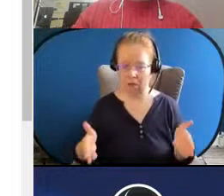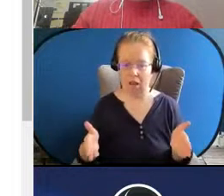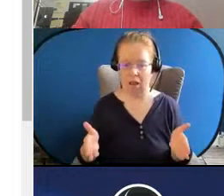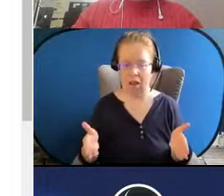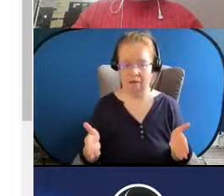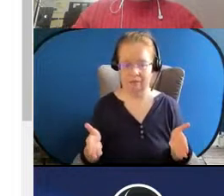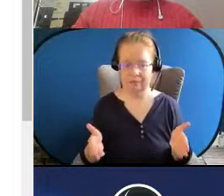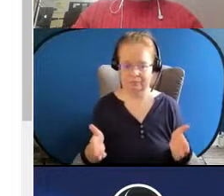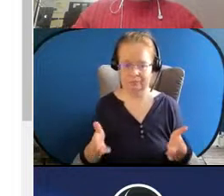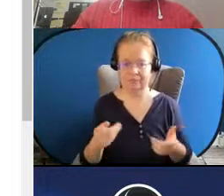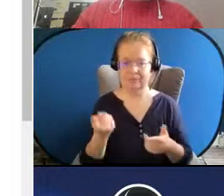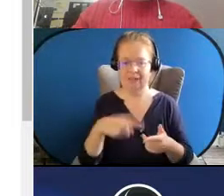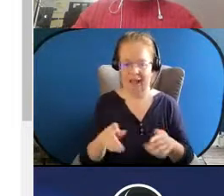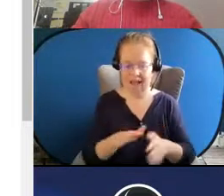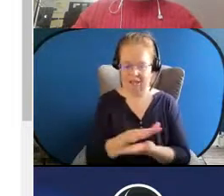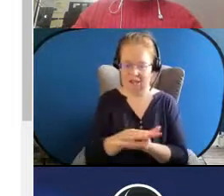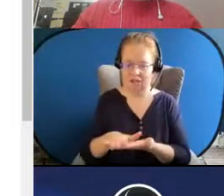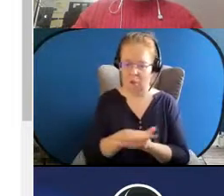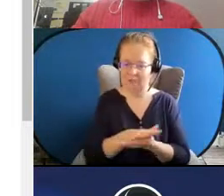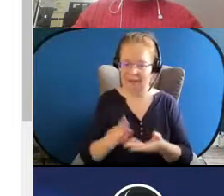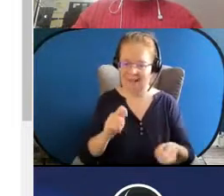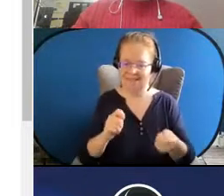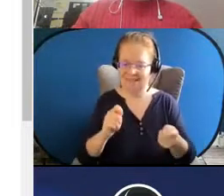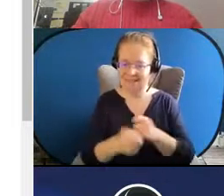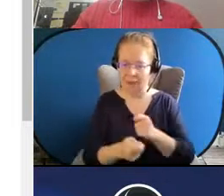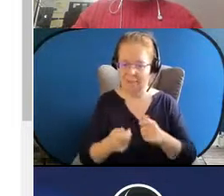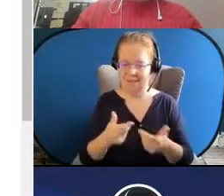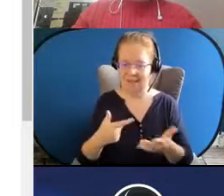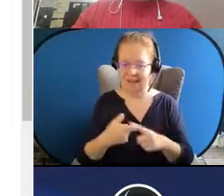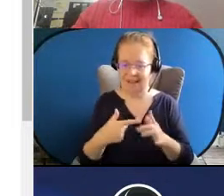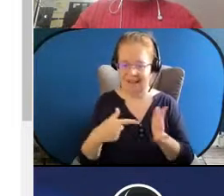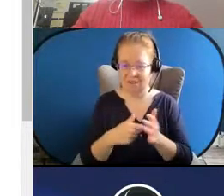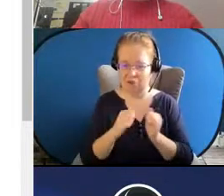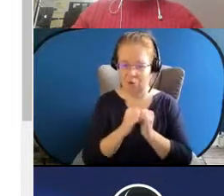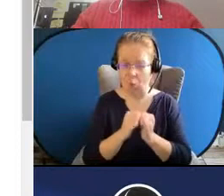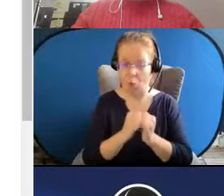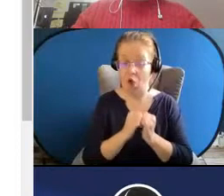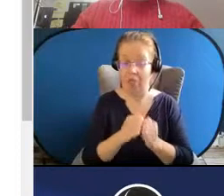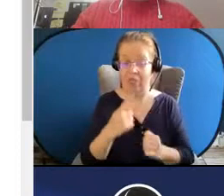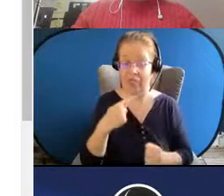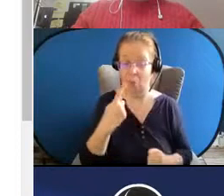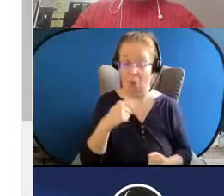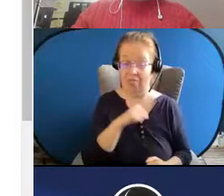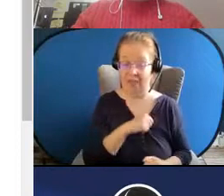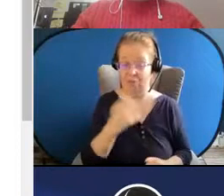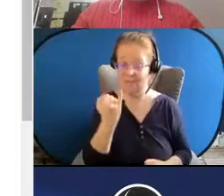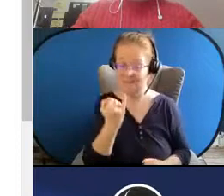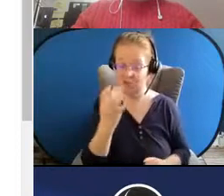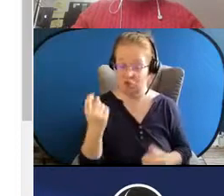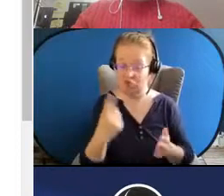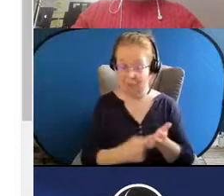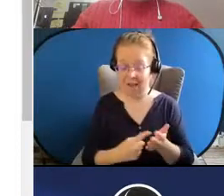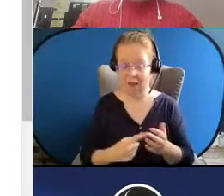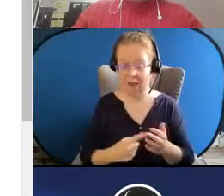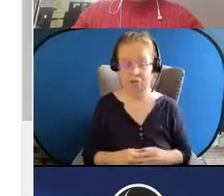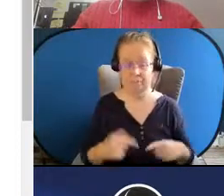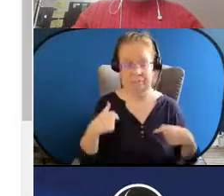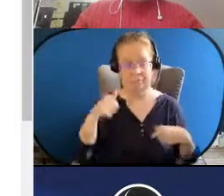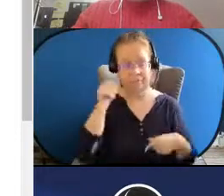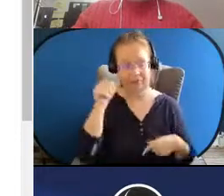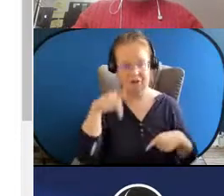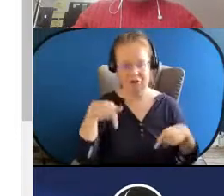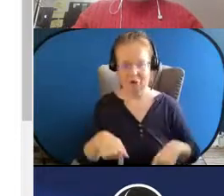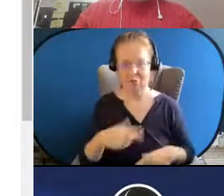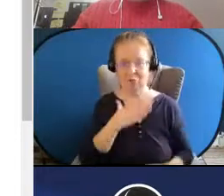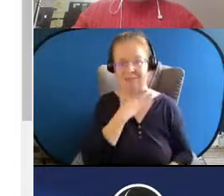a Surface Adaptive kit. The bundle is worth over £1,600. I know everybody here would probably